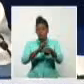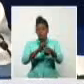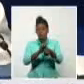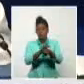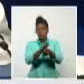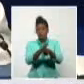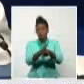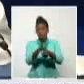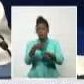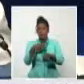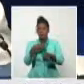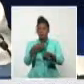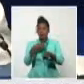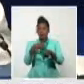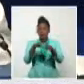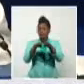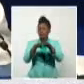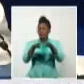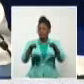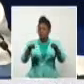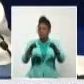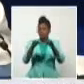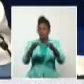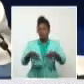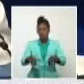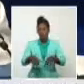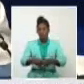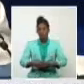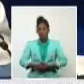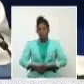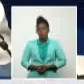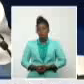It must be said that the region of Americas is reporting today